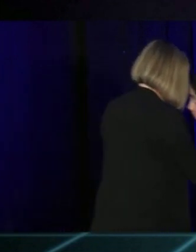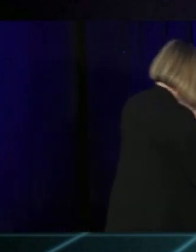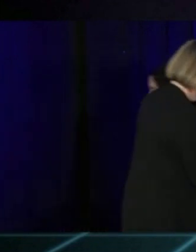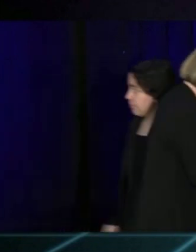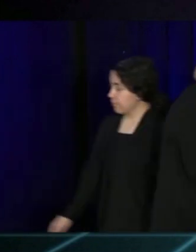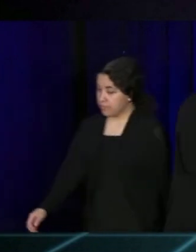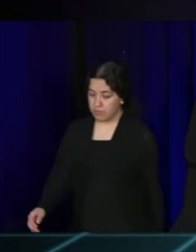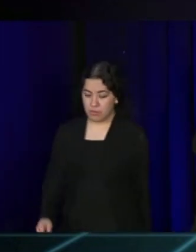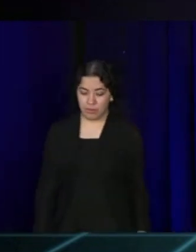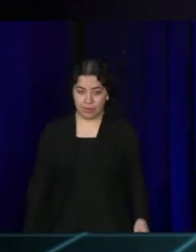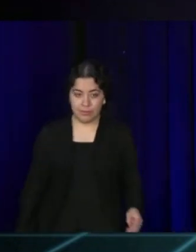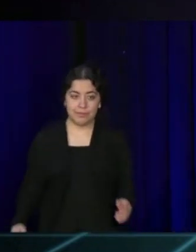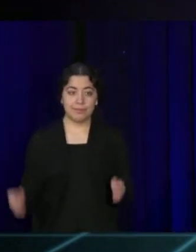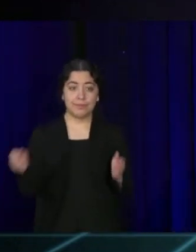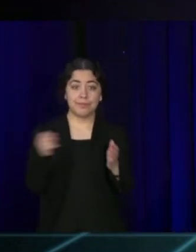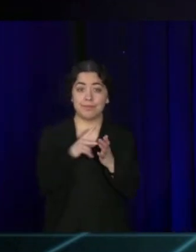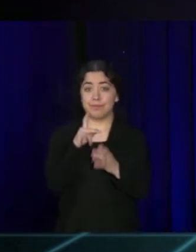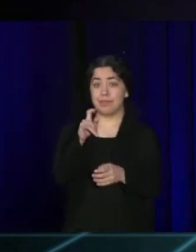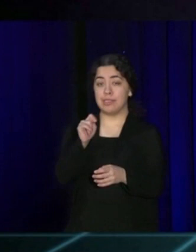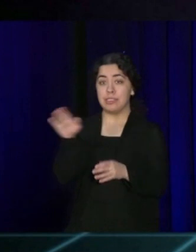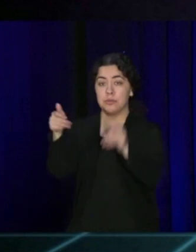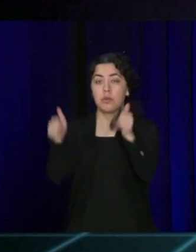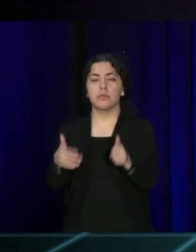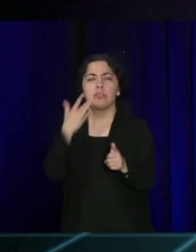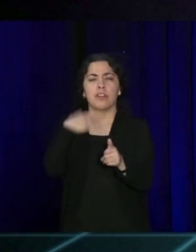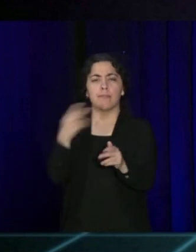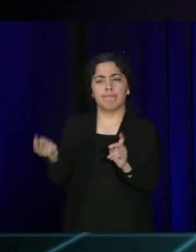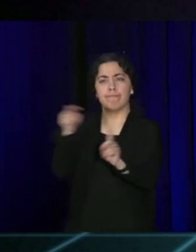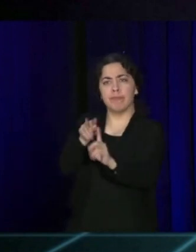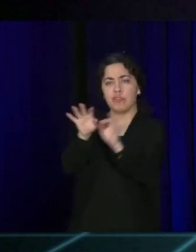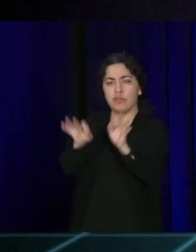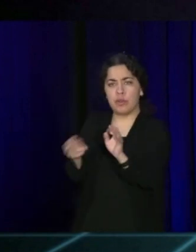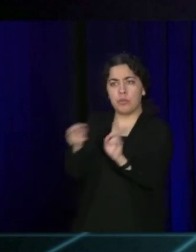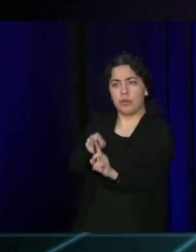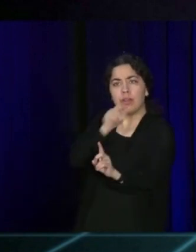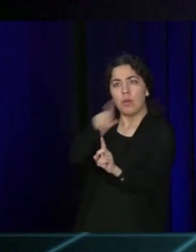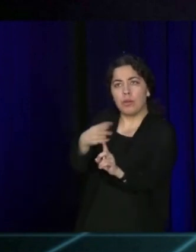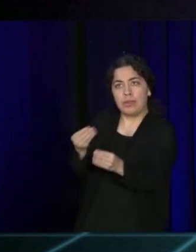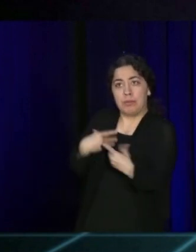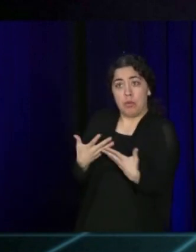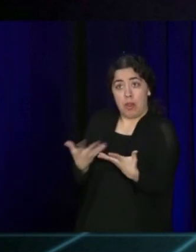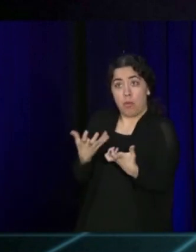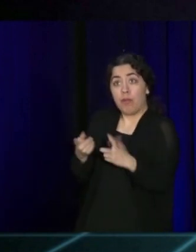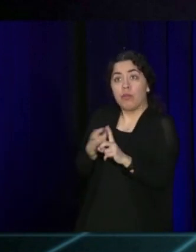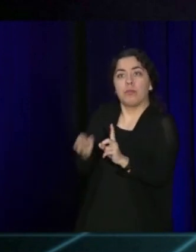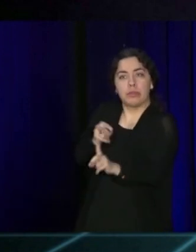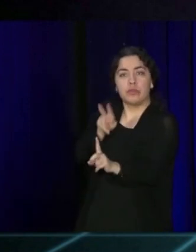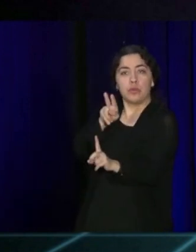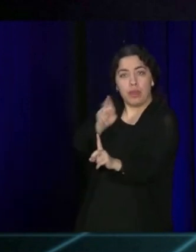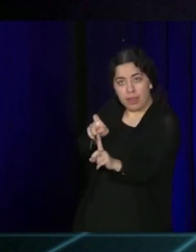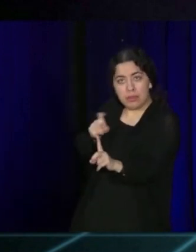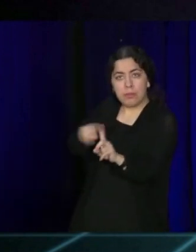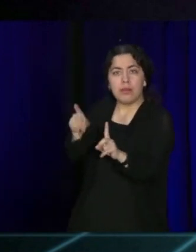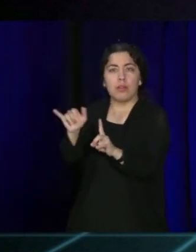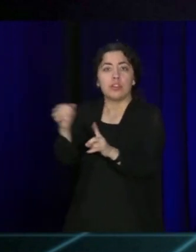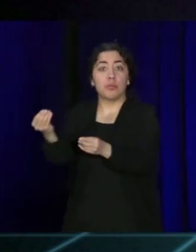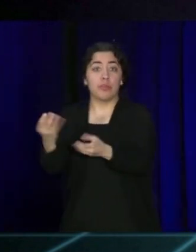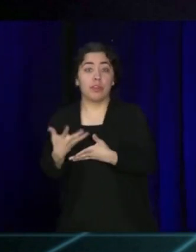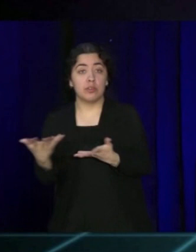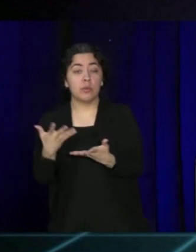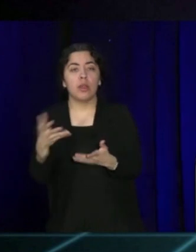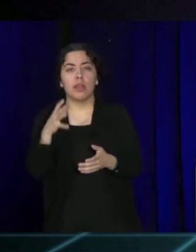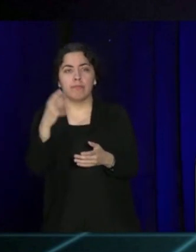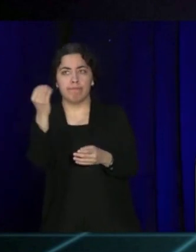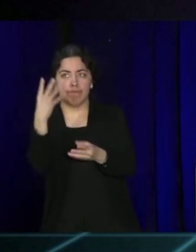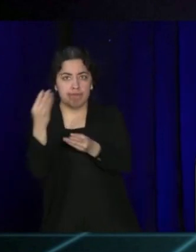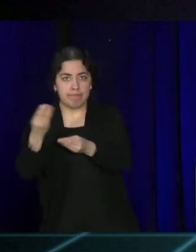focus on a framework that can not only give me what I want from the UX perspective, but also give me the skills I can use wherever I develop it